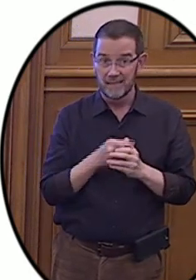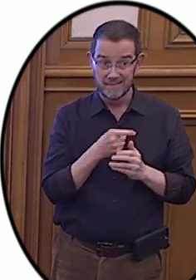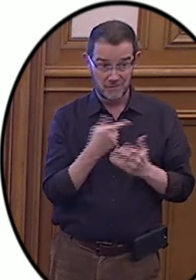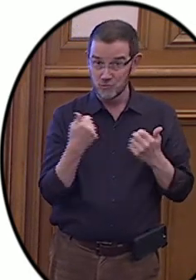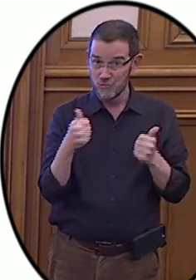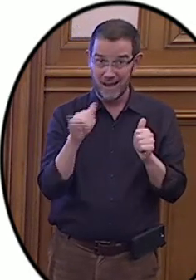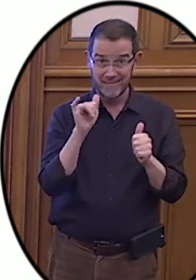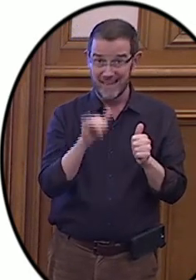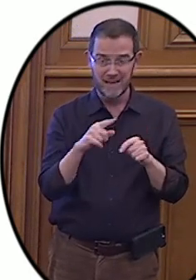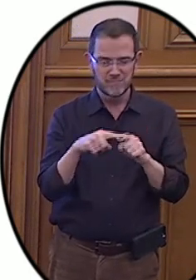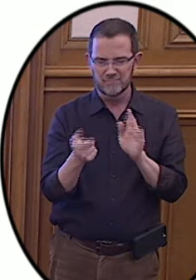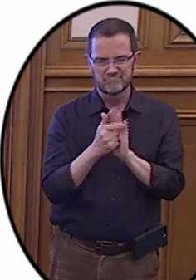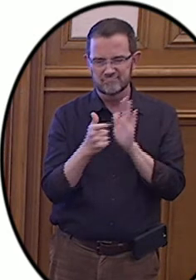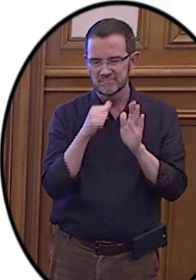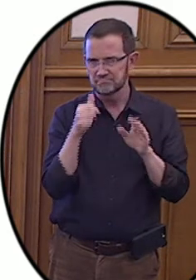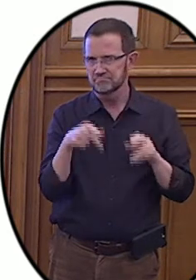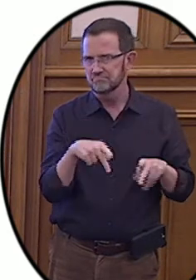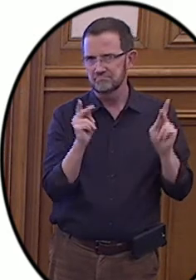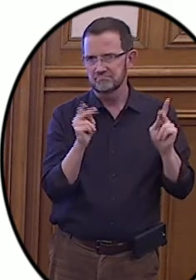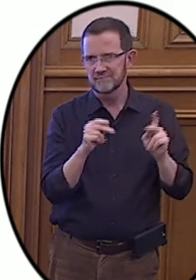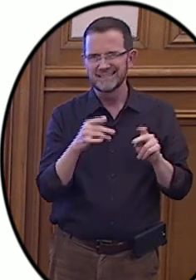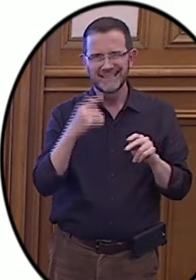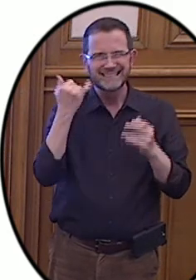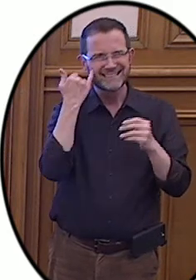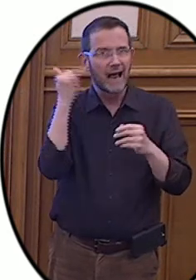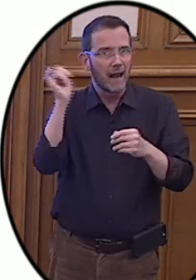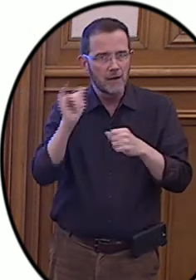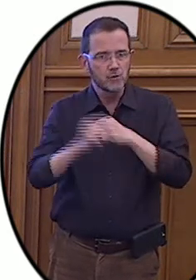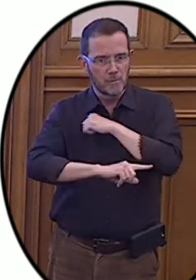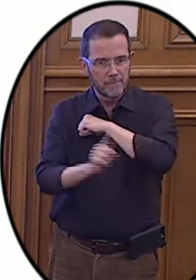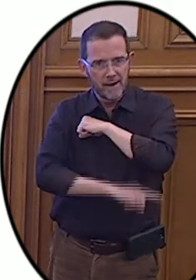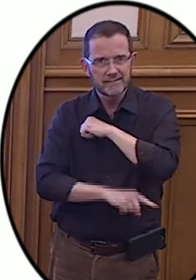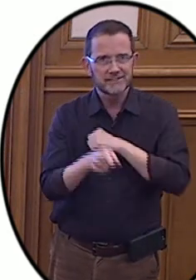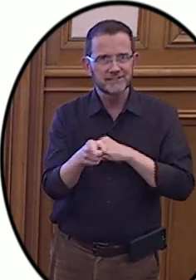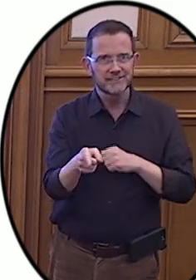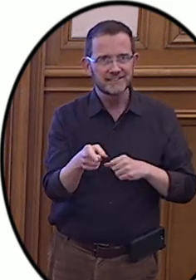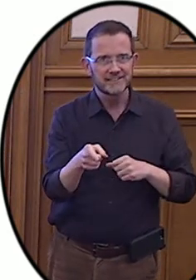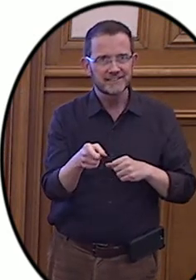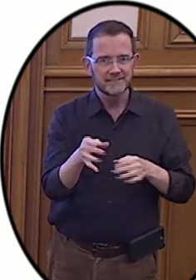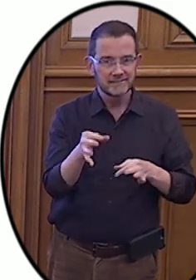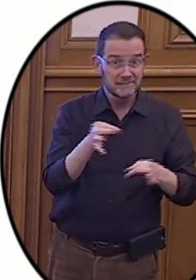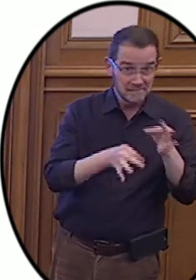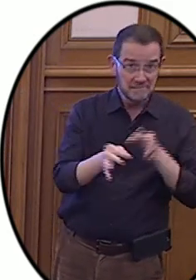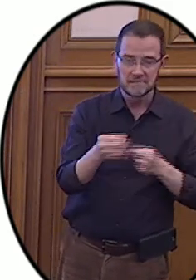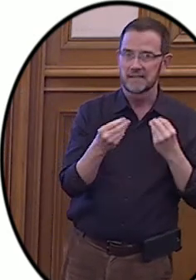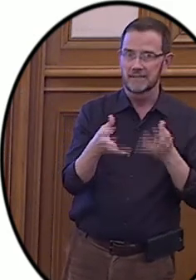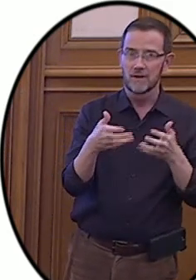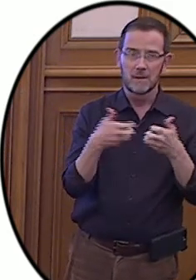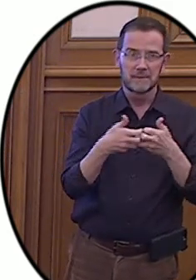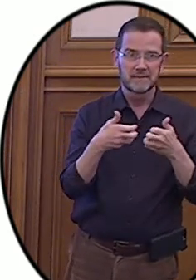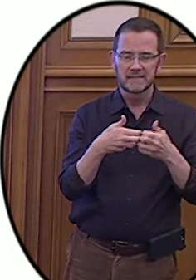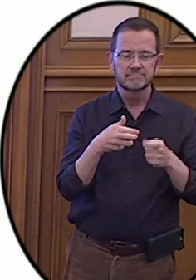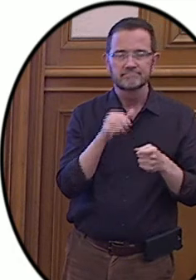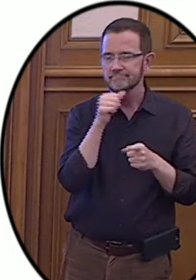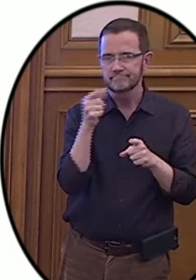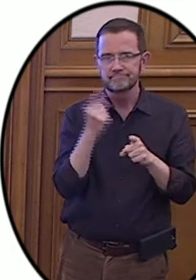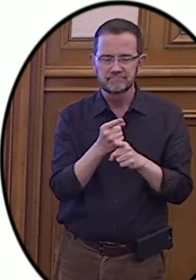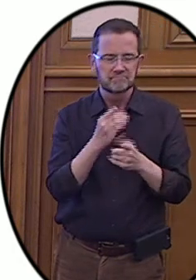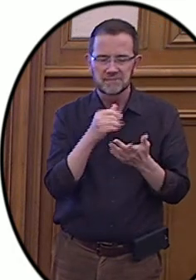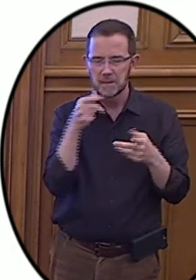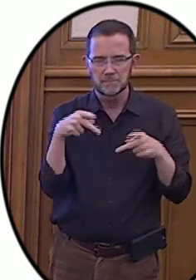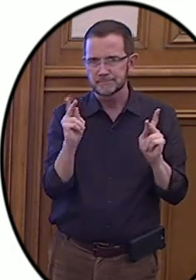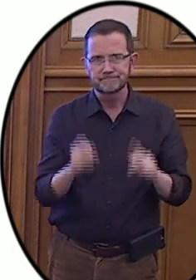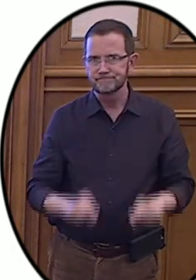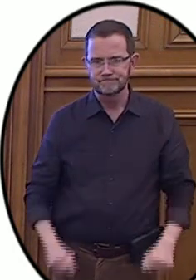essentially punishing someone or charging them in exchange for granting an accommodation. So that's one example